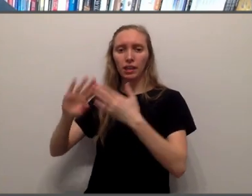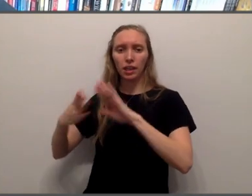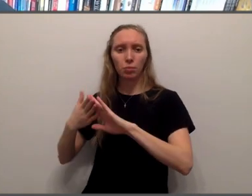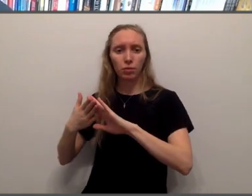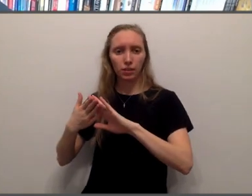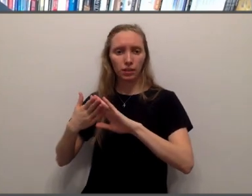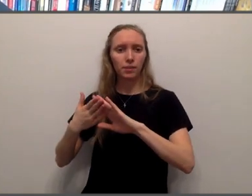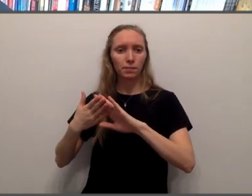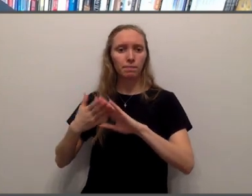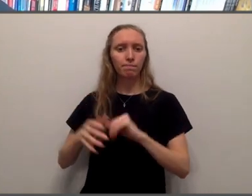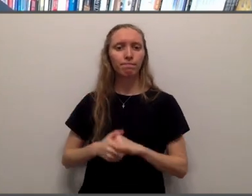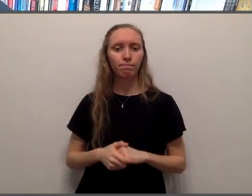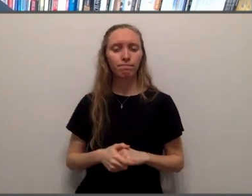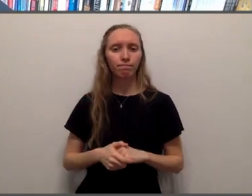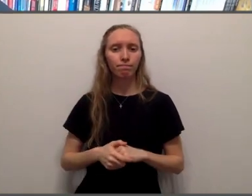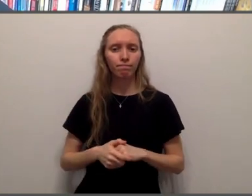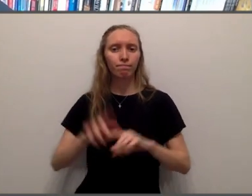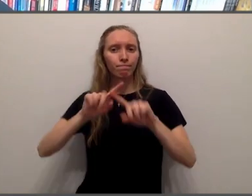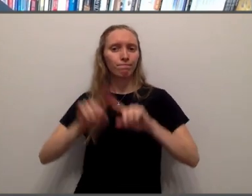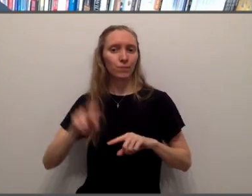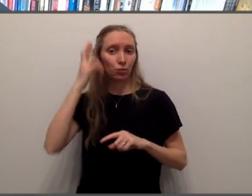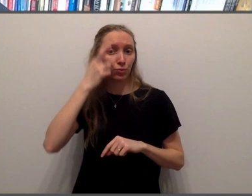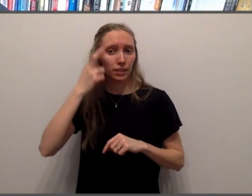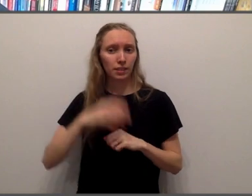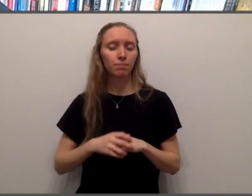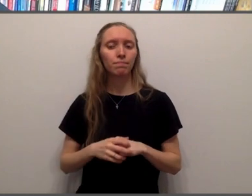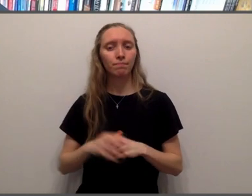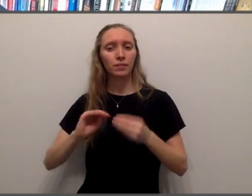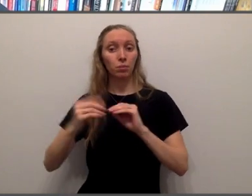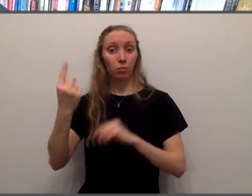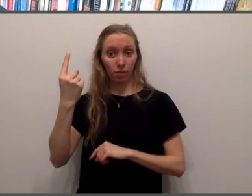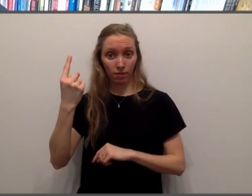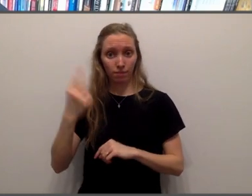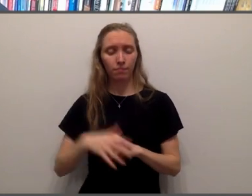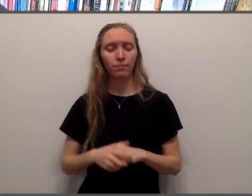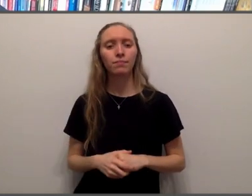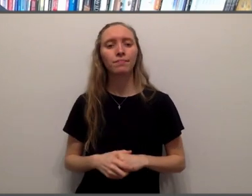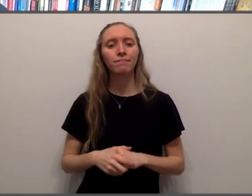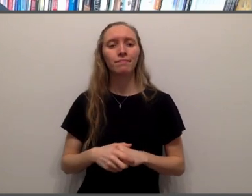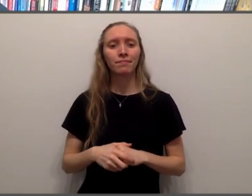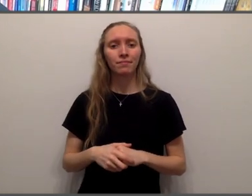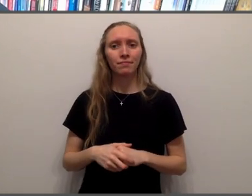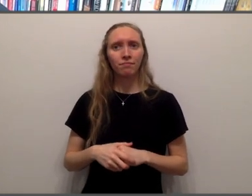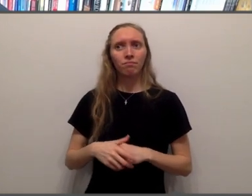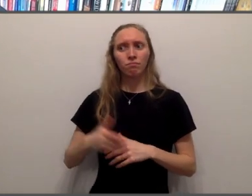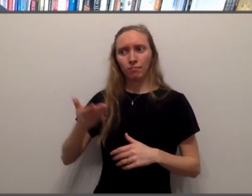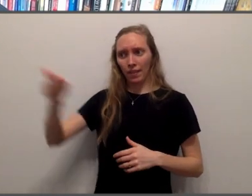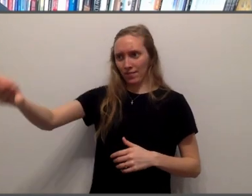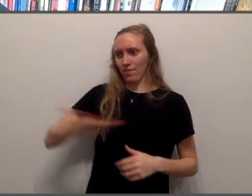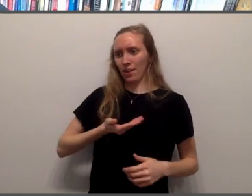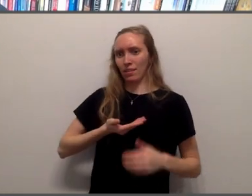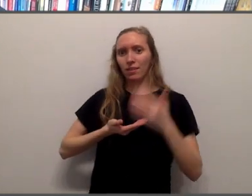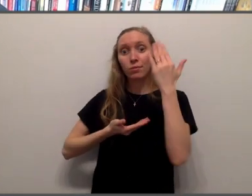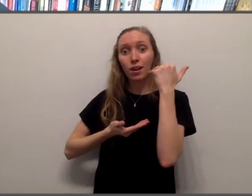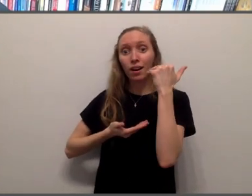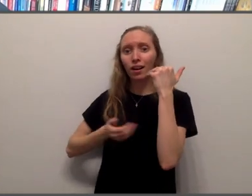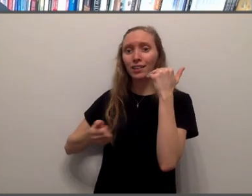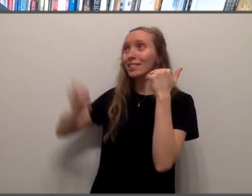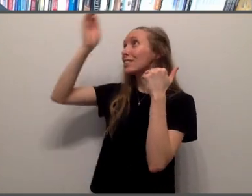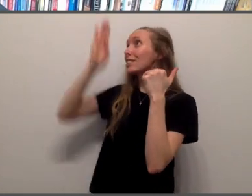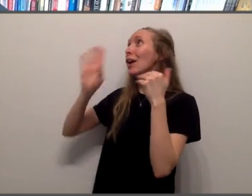reason why we should do it is because it invites God's blessing. Did you catch what Jesus said?